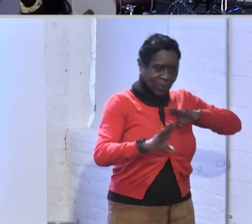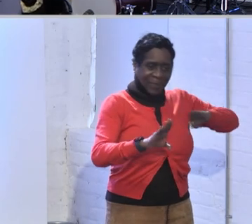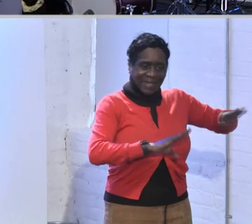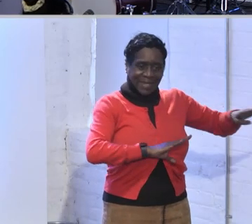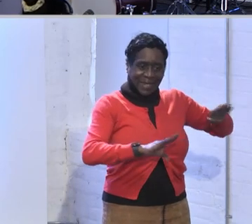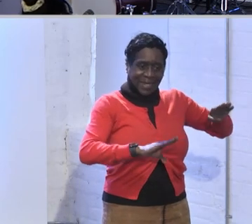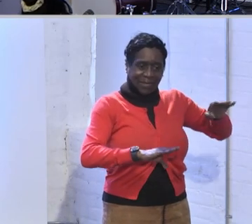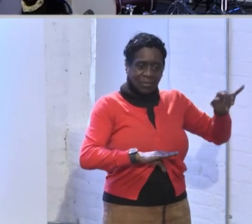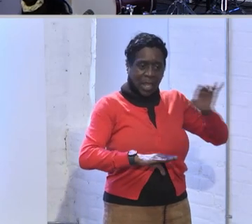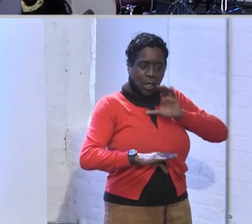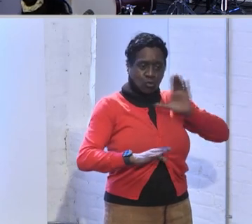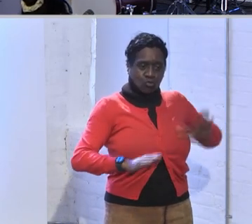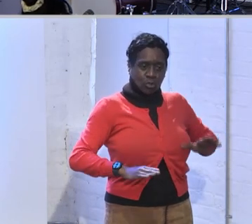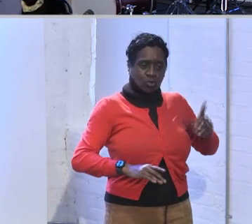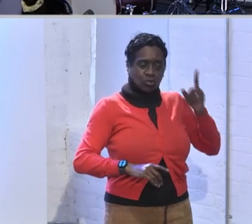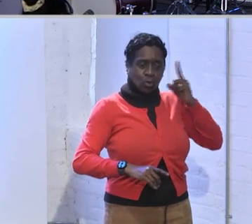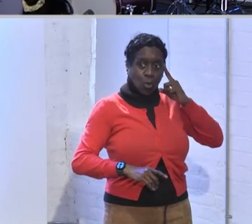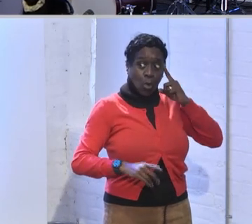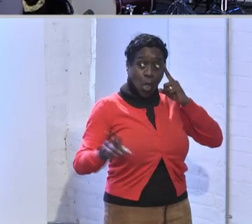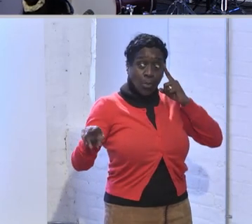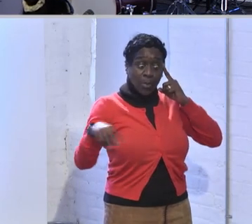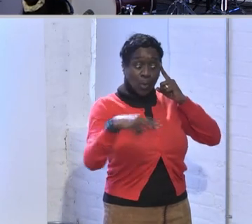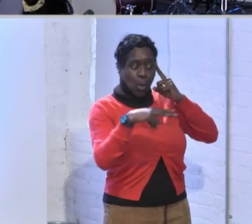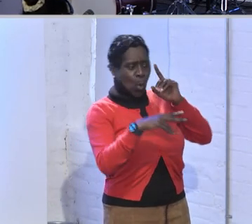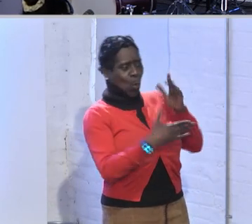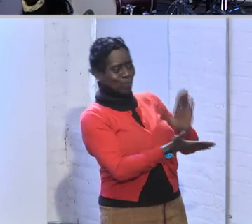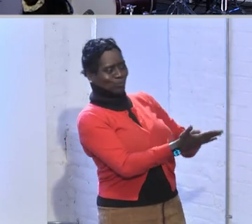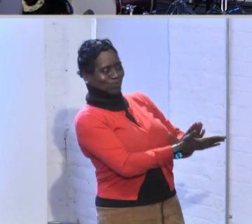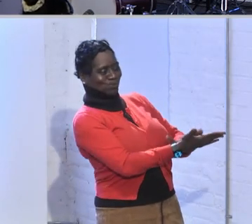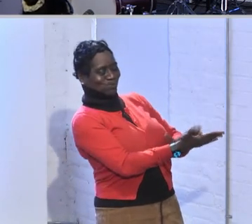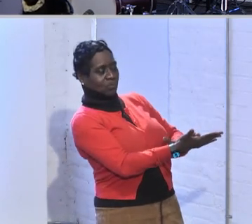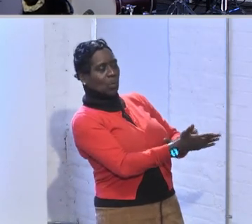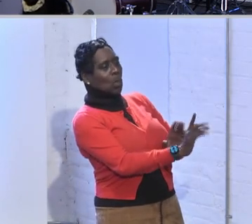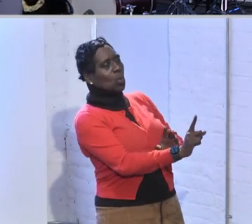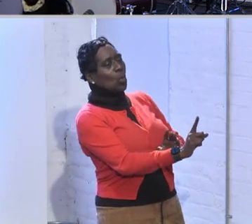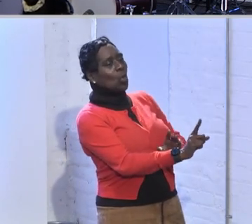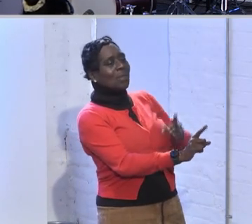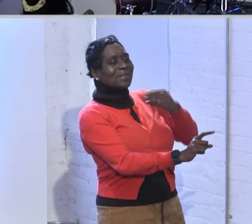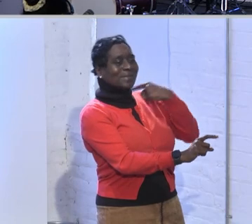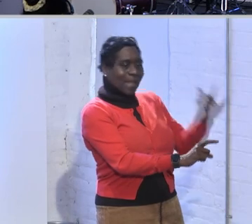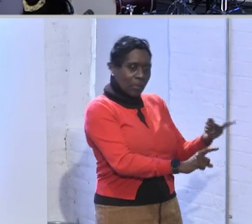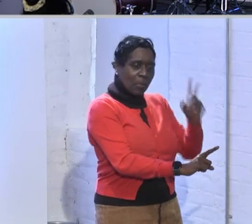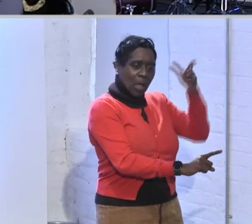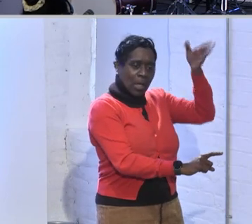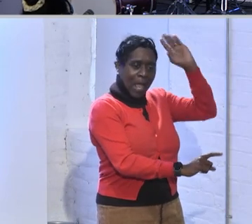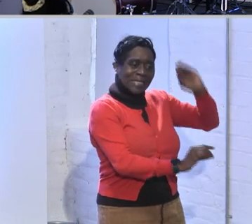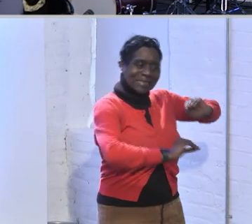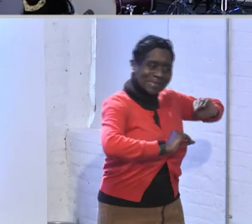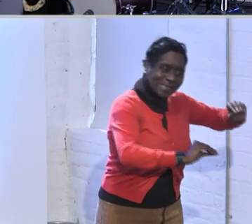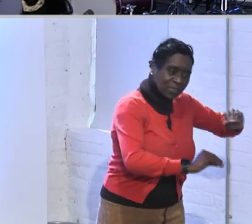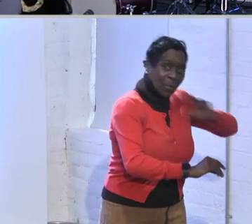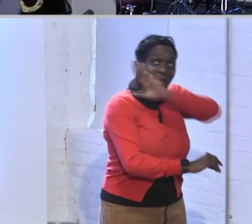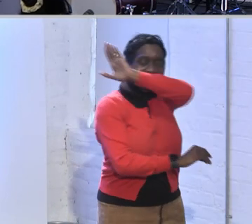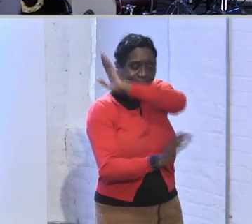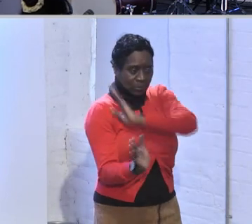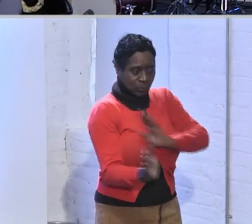Christians so that others will think good of them. He said, listen, tell them about God, teach them about my